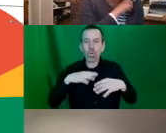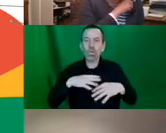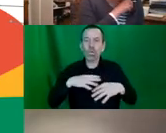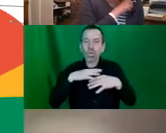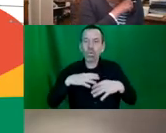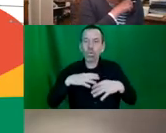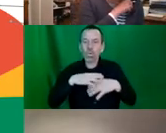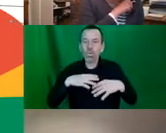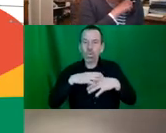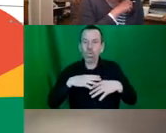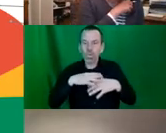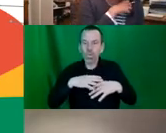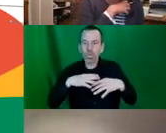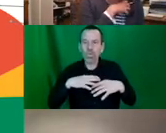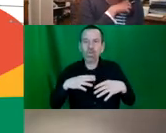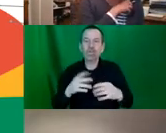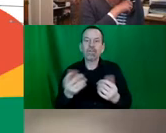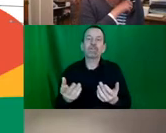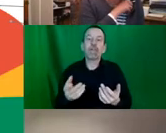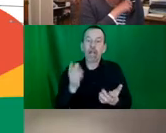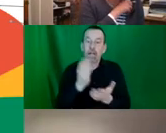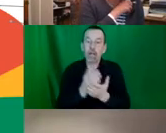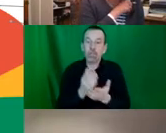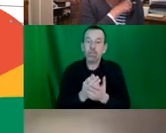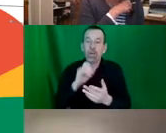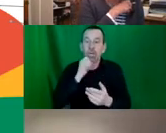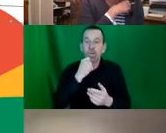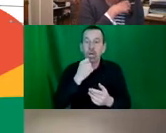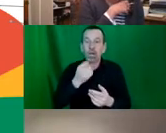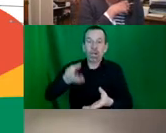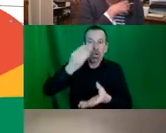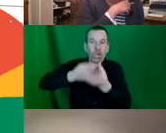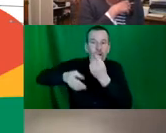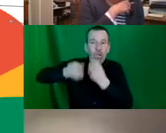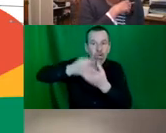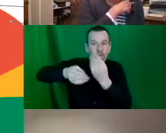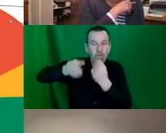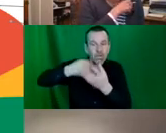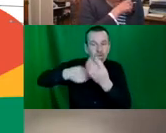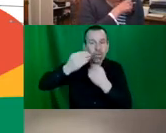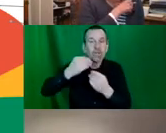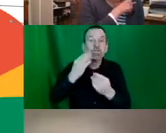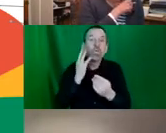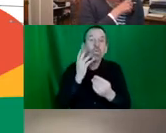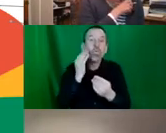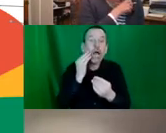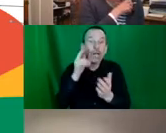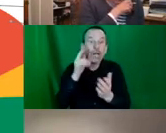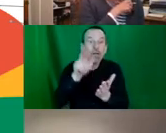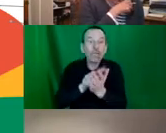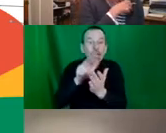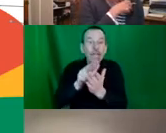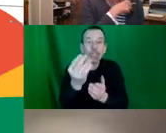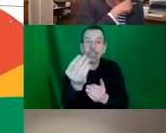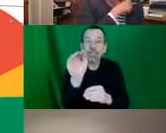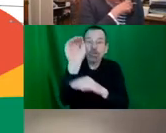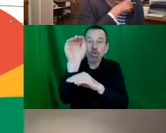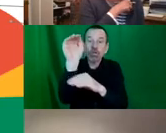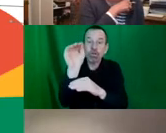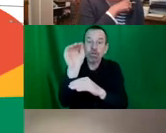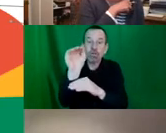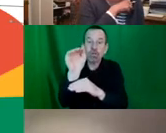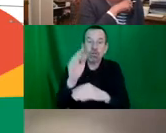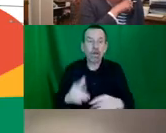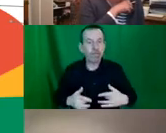it informs my way of thinking. I believe this will be very useful when I reach the stage of accreditation, which hopefully won't feel as daunting because I will